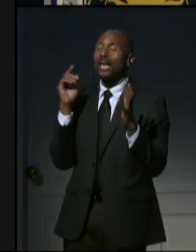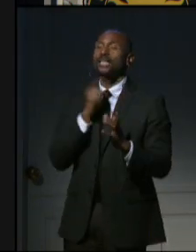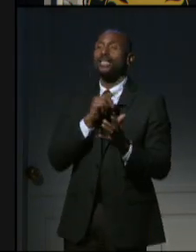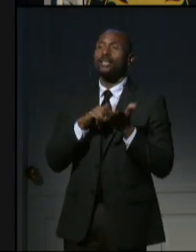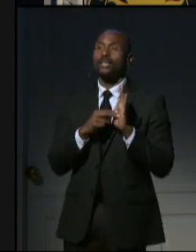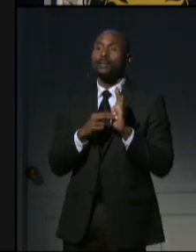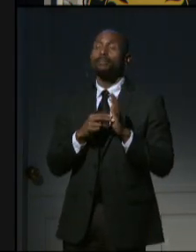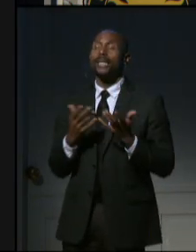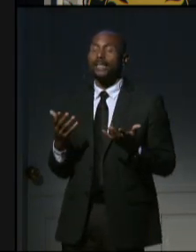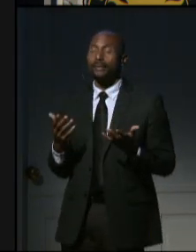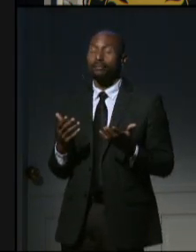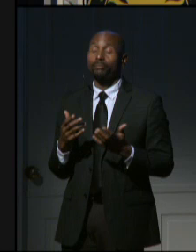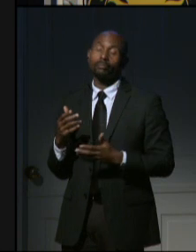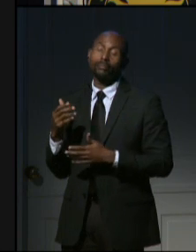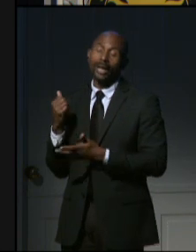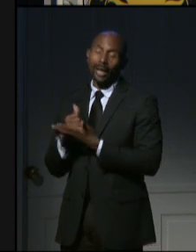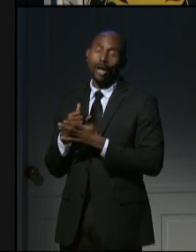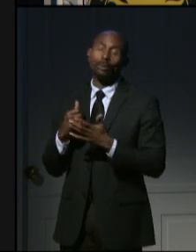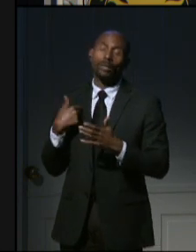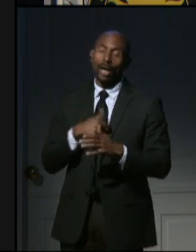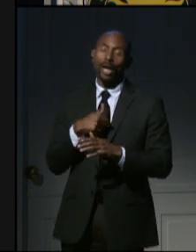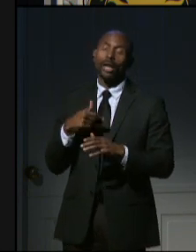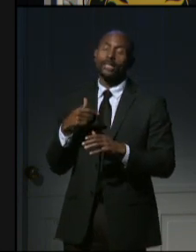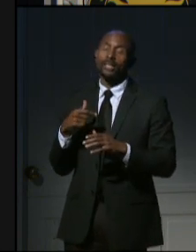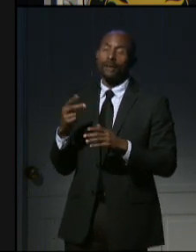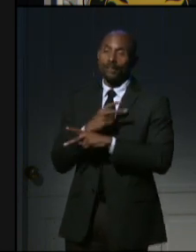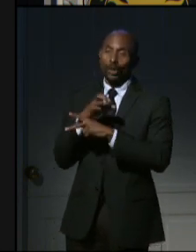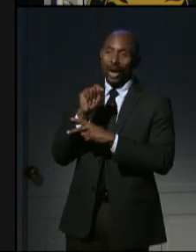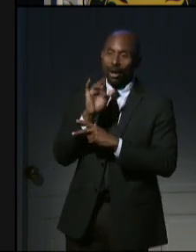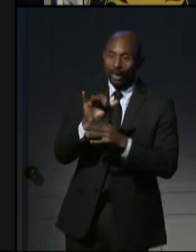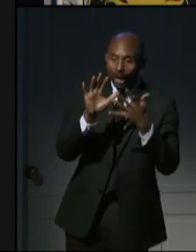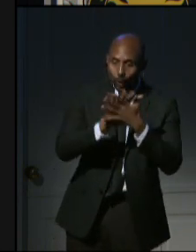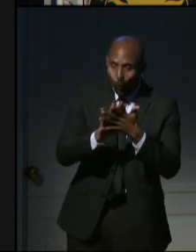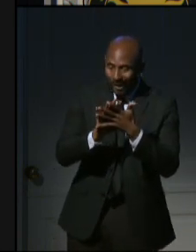means. Now, of course, they helped us work with the noisy data,